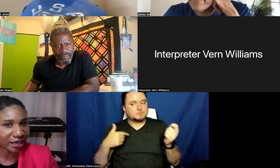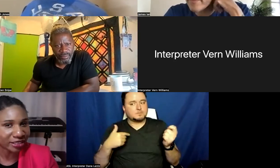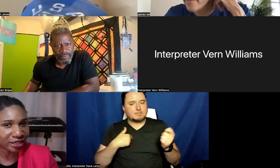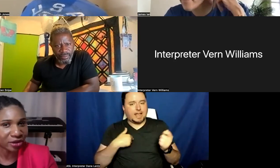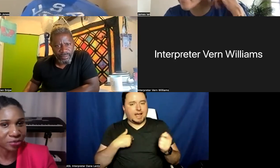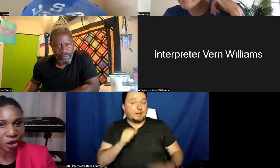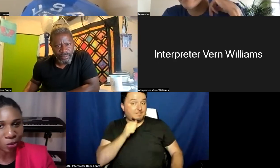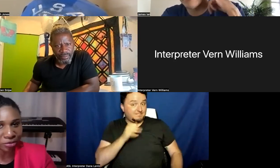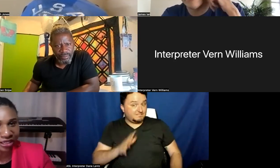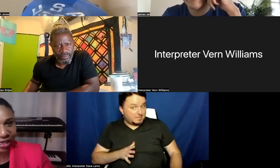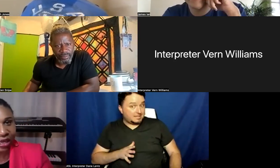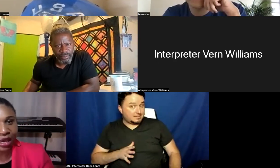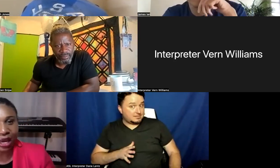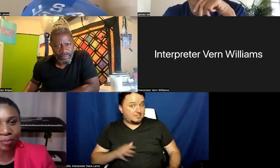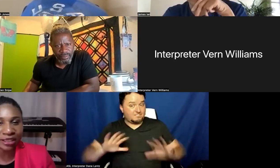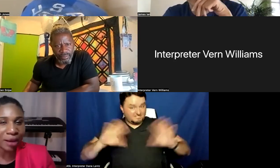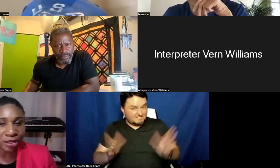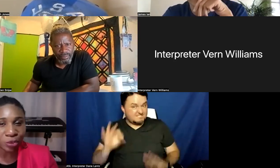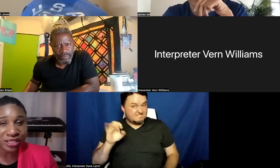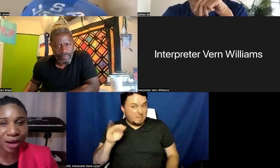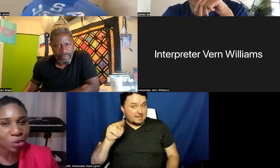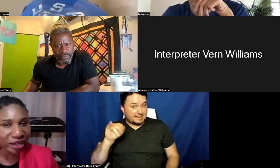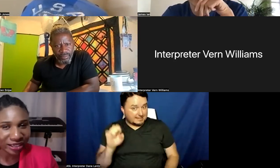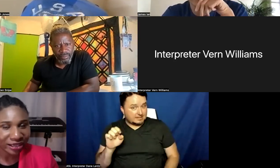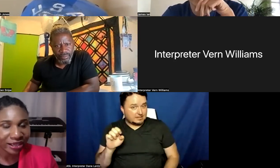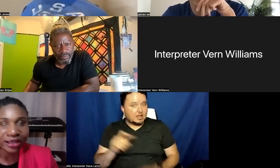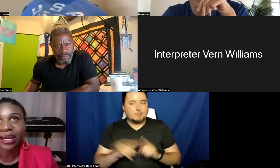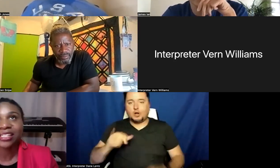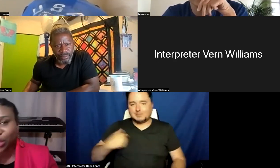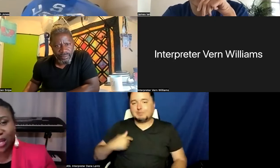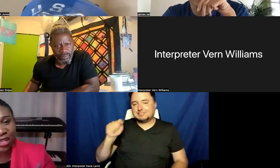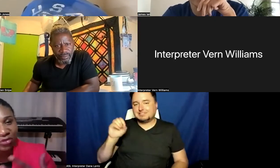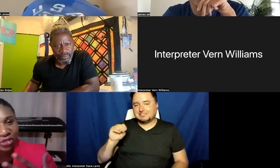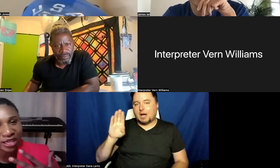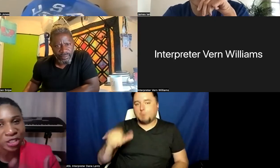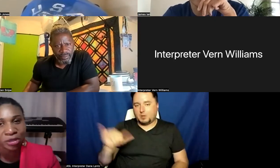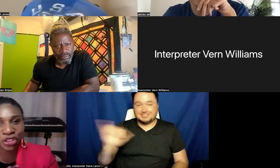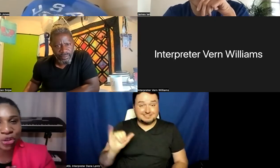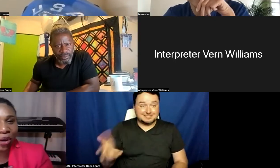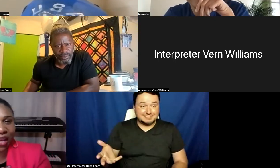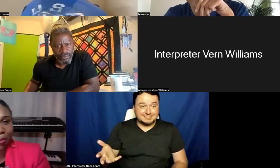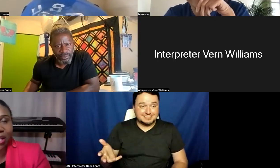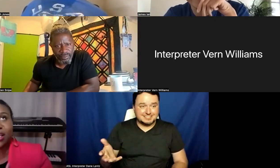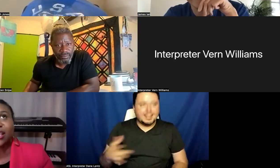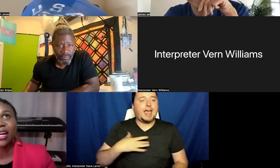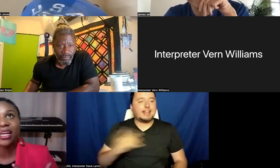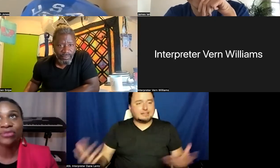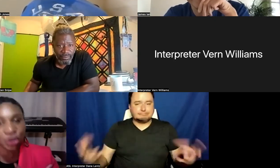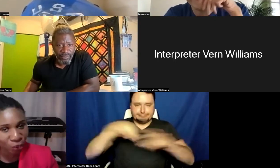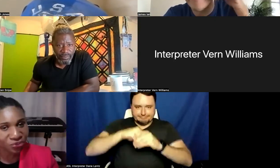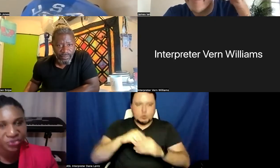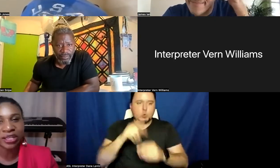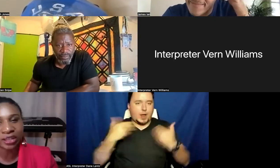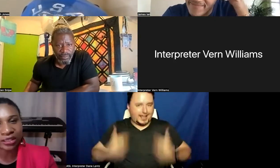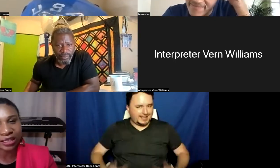feminine and a woman, but I'm also a tomboy. And so I love to interplay just who I am. And I think that if